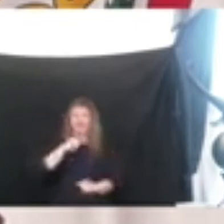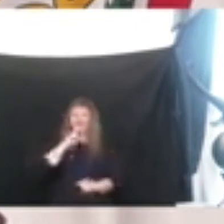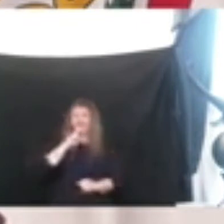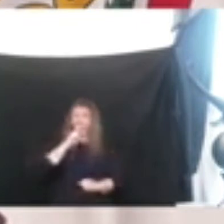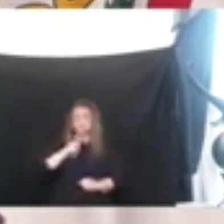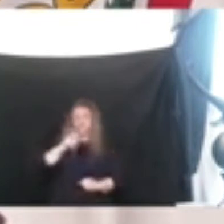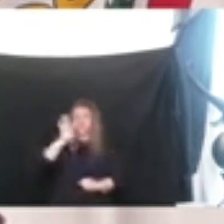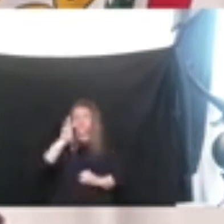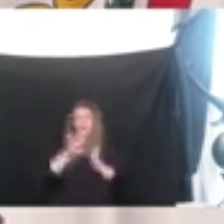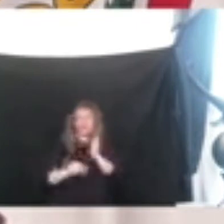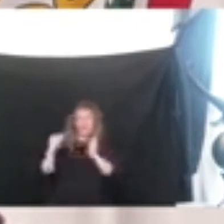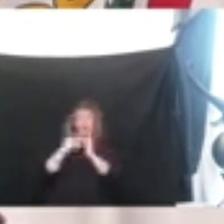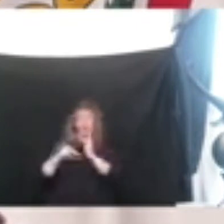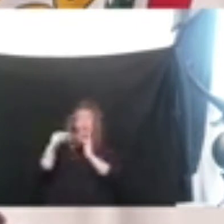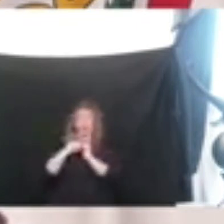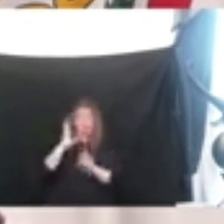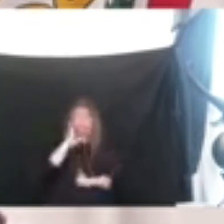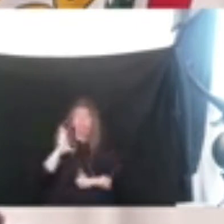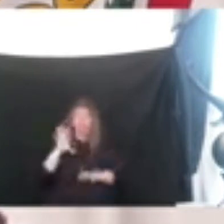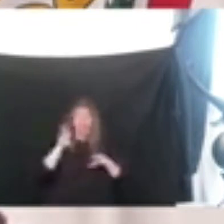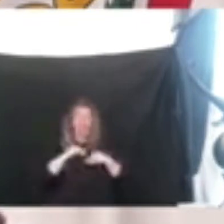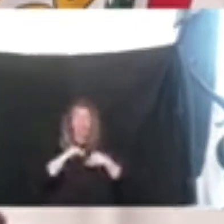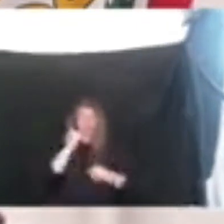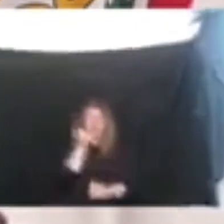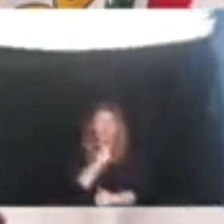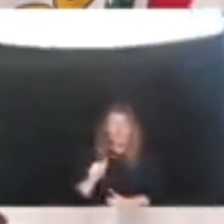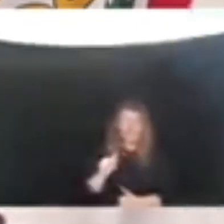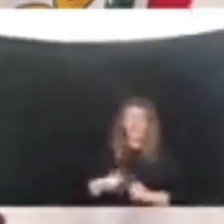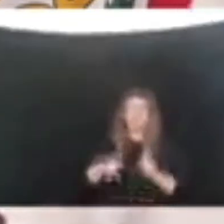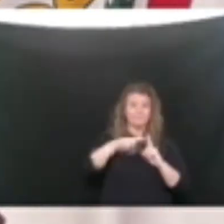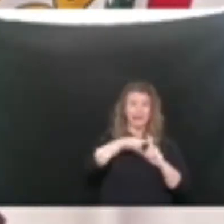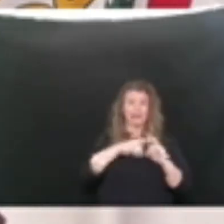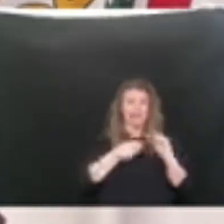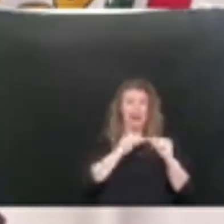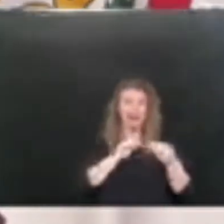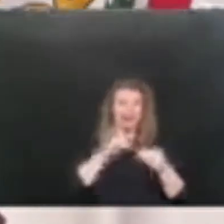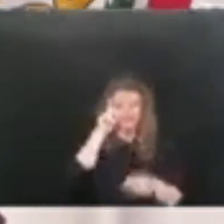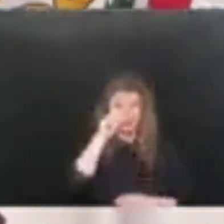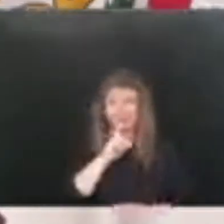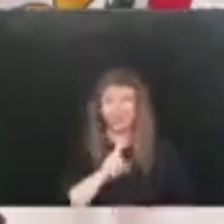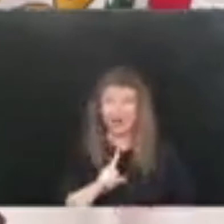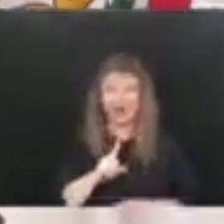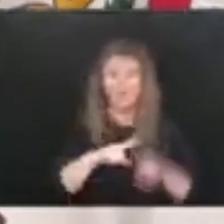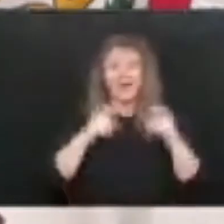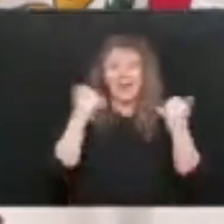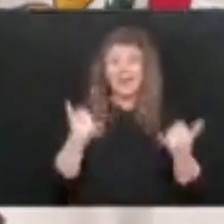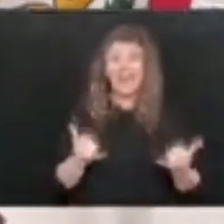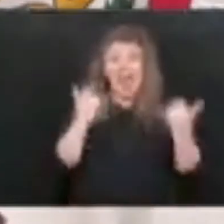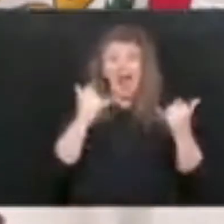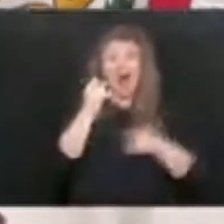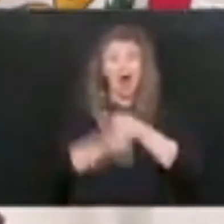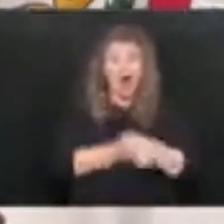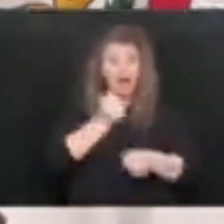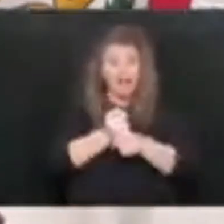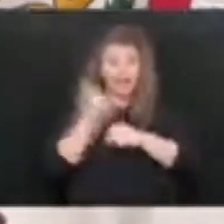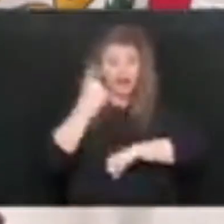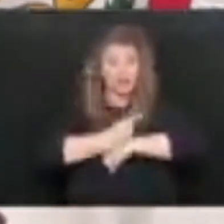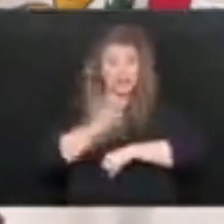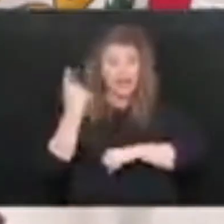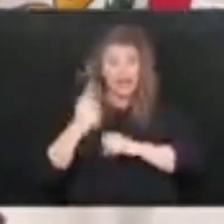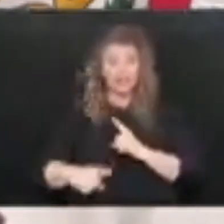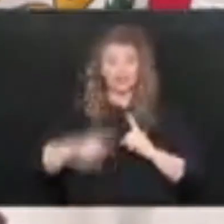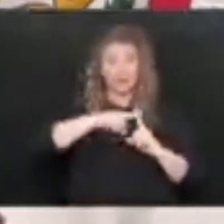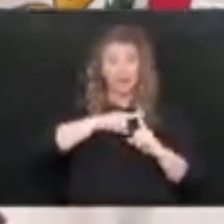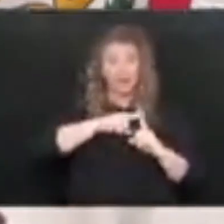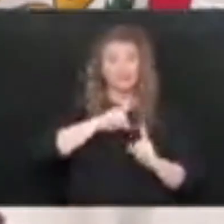million. We'll take any number that's in the black and everything. Now our year-to-date surplus in West Virginia